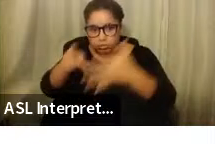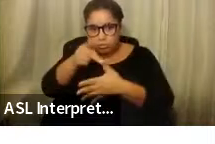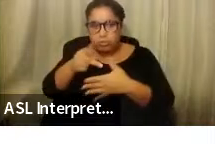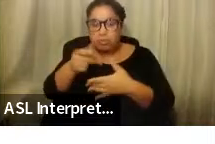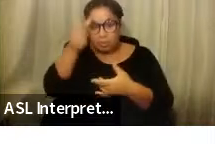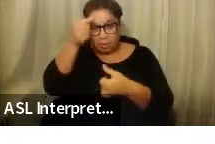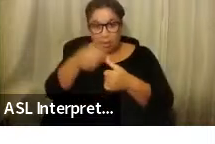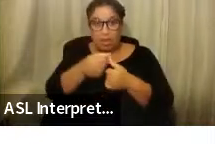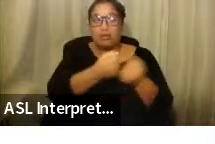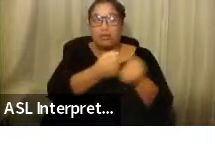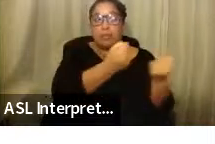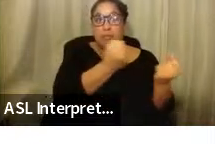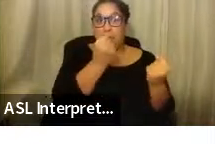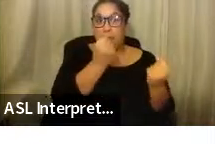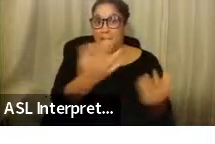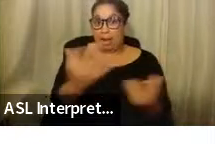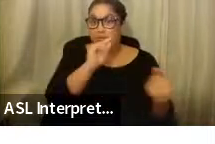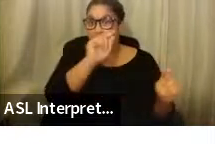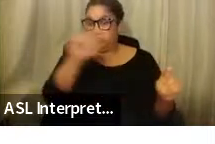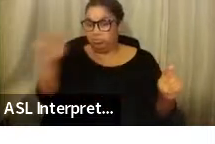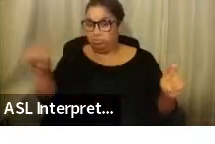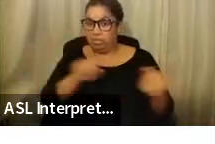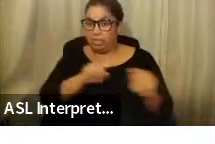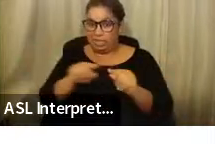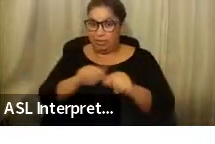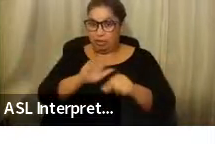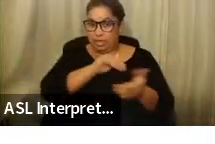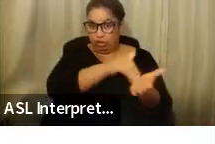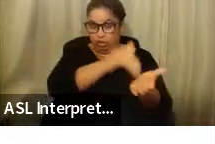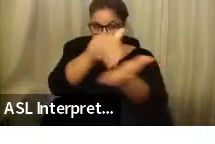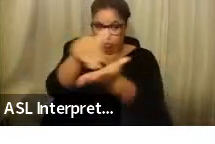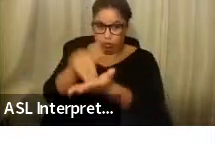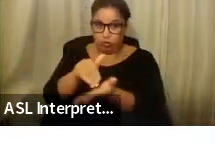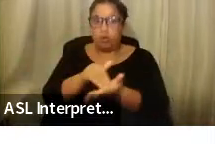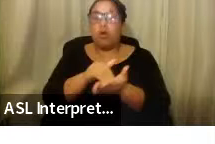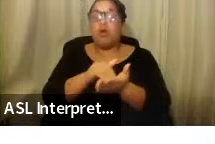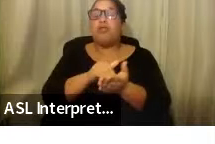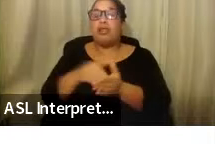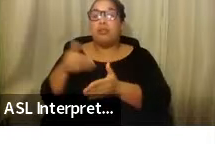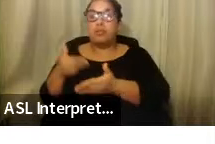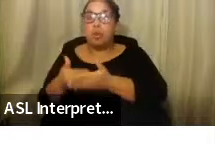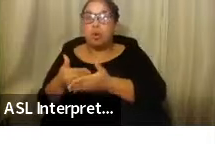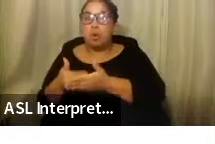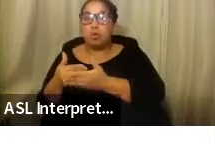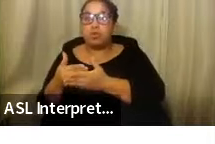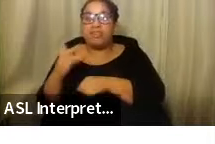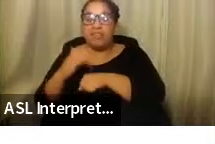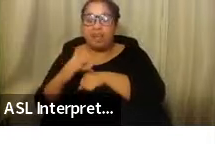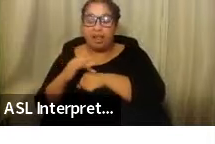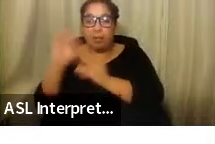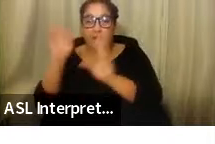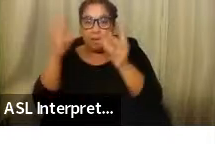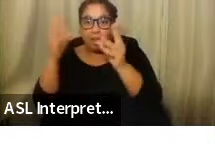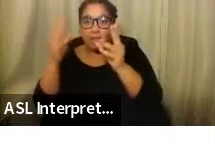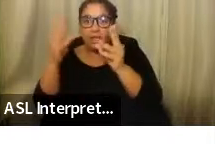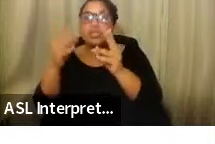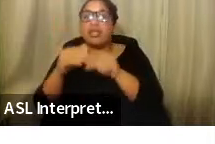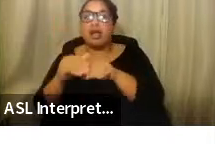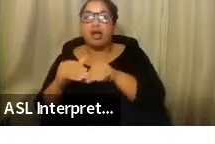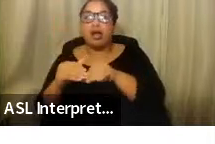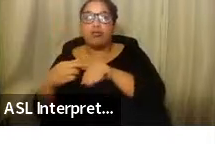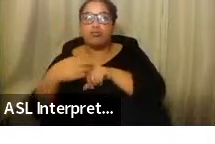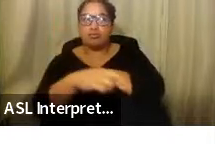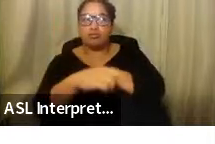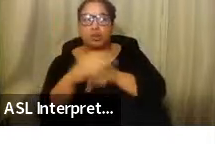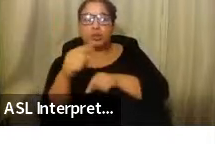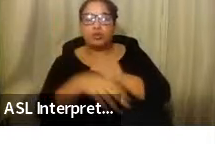multiple. The available ambulance is sent to a call, And then they are transported to a